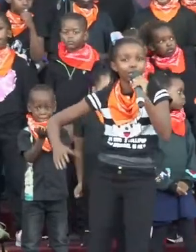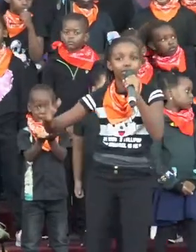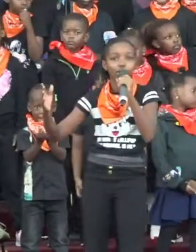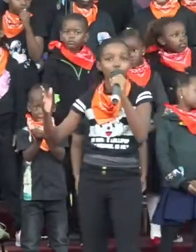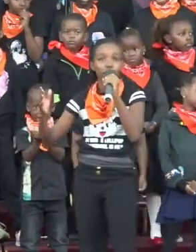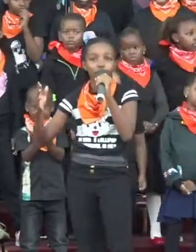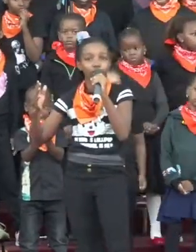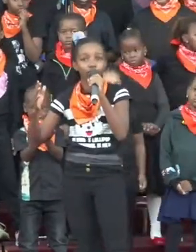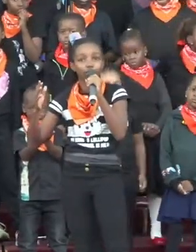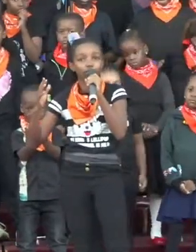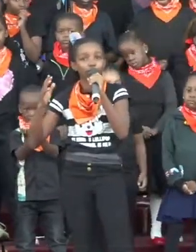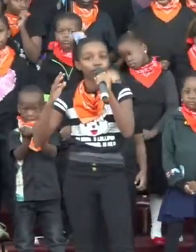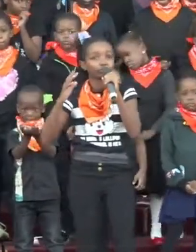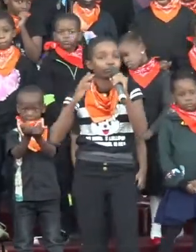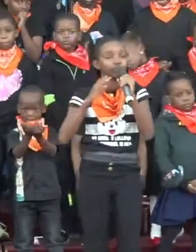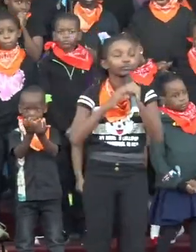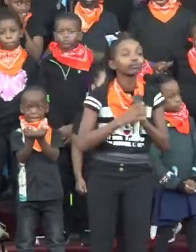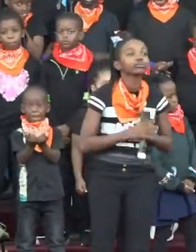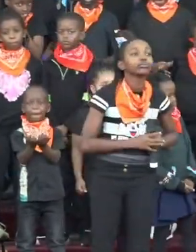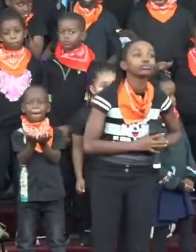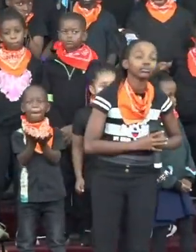just lift up your hands and glorify Him.